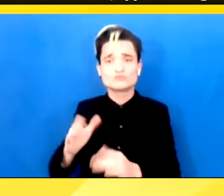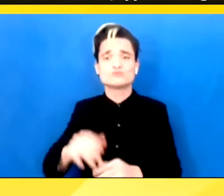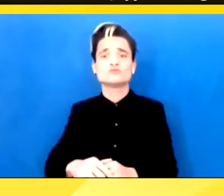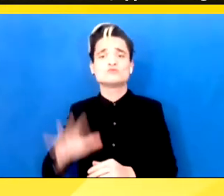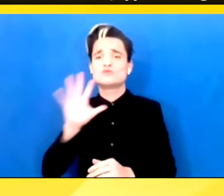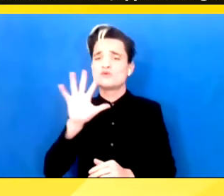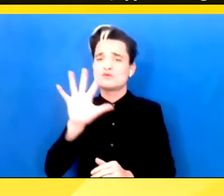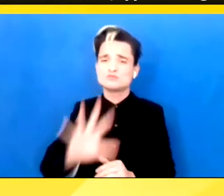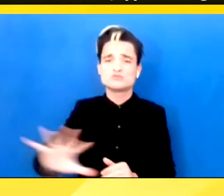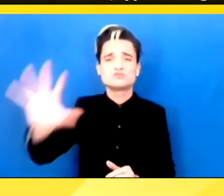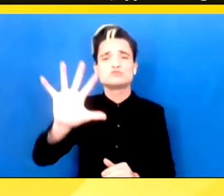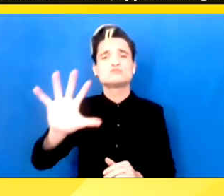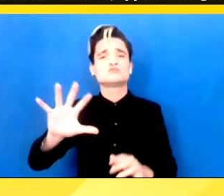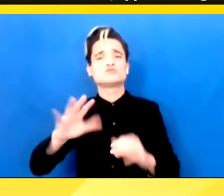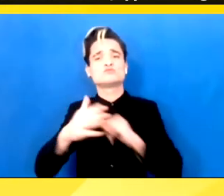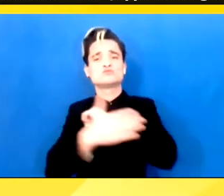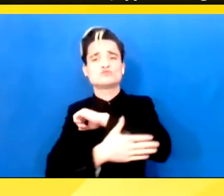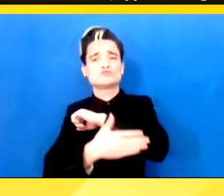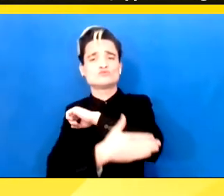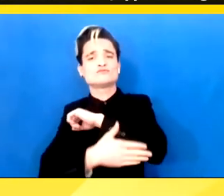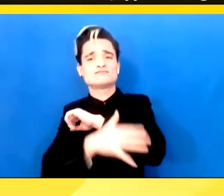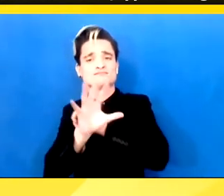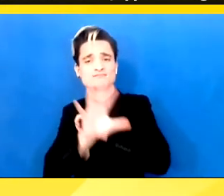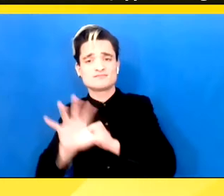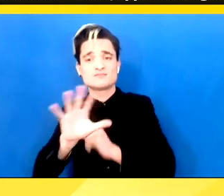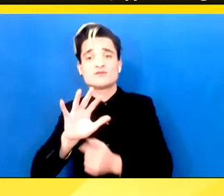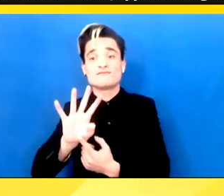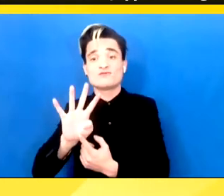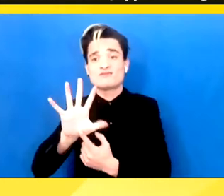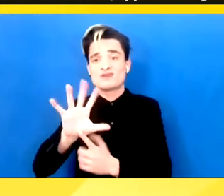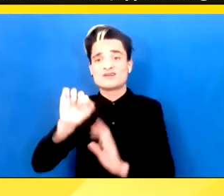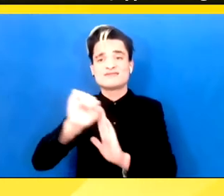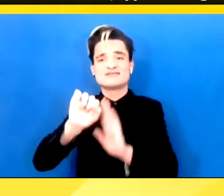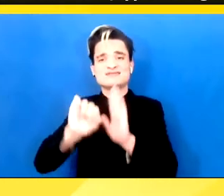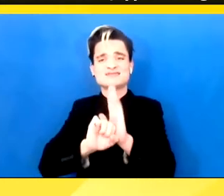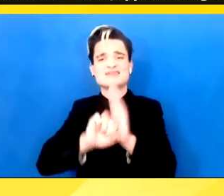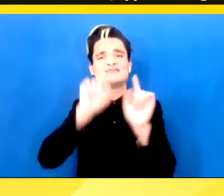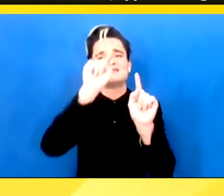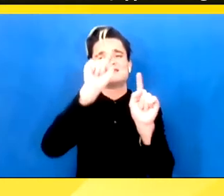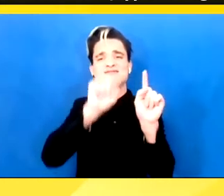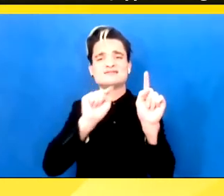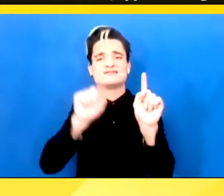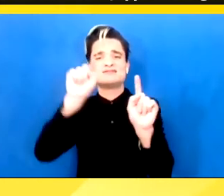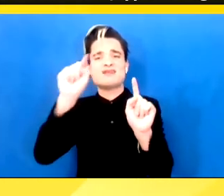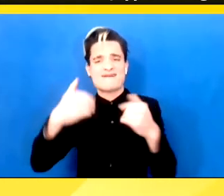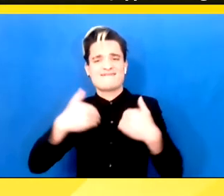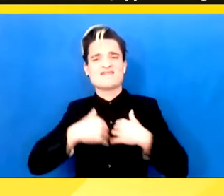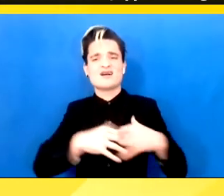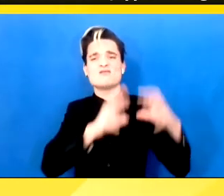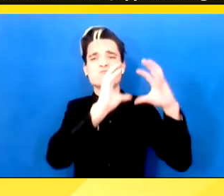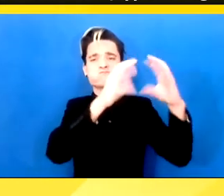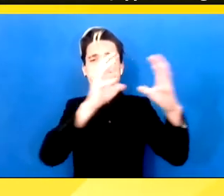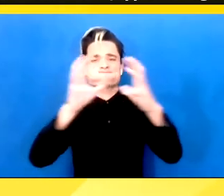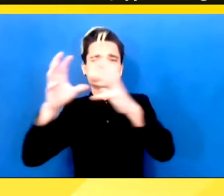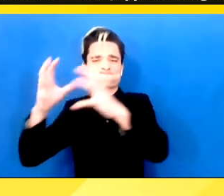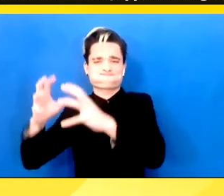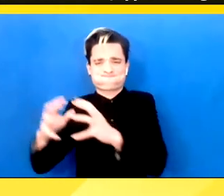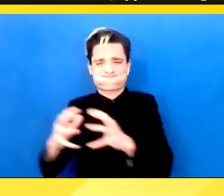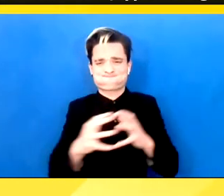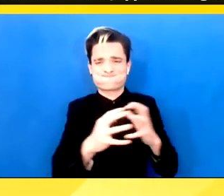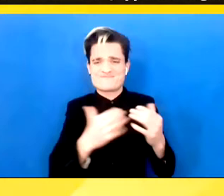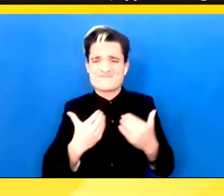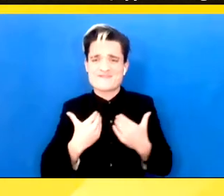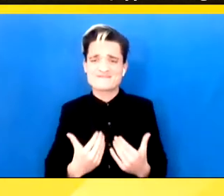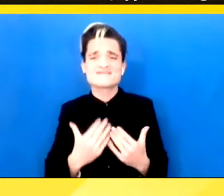the 45 states where we have organizing going on today. So I just want to thank everybody, especially my brothers